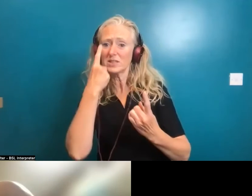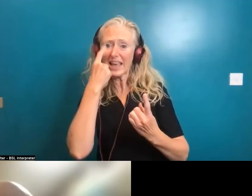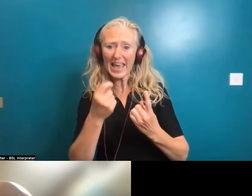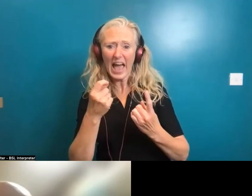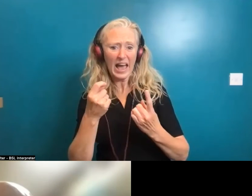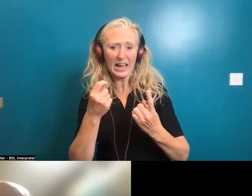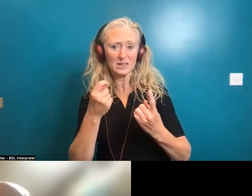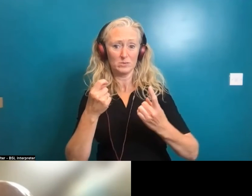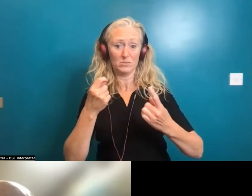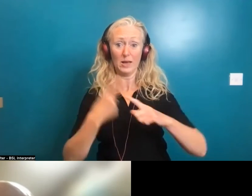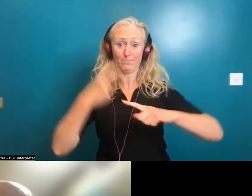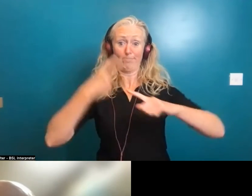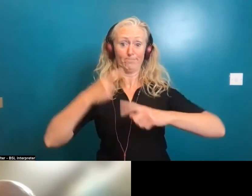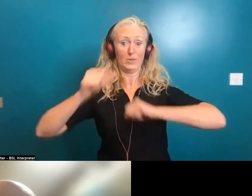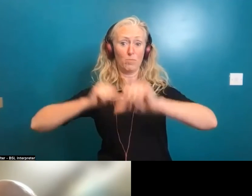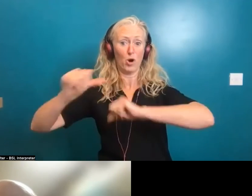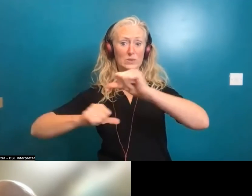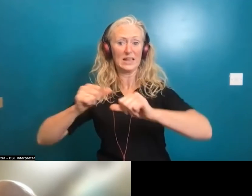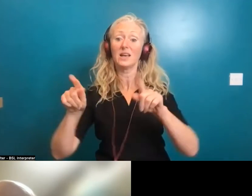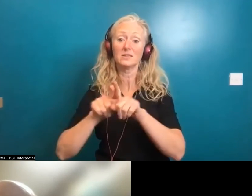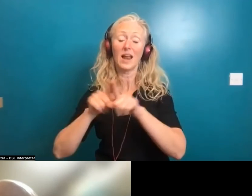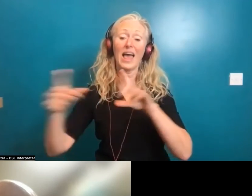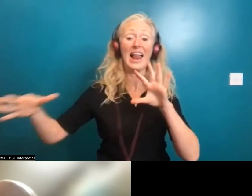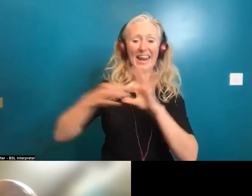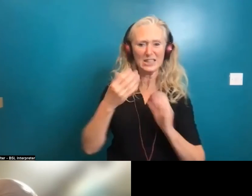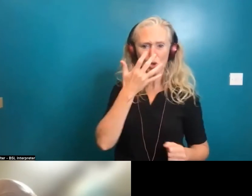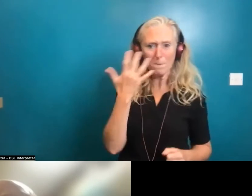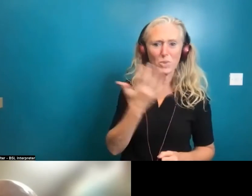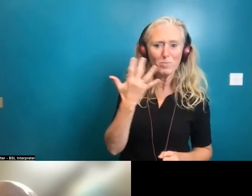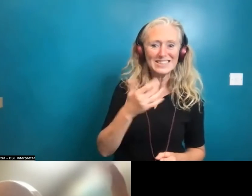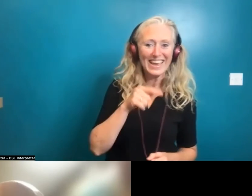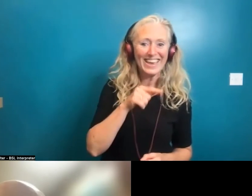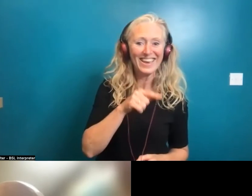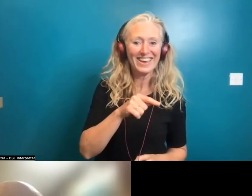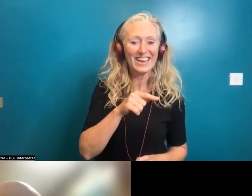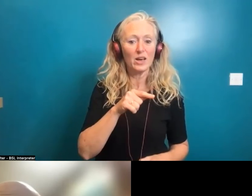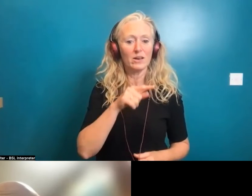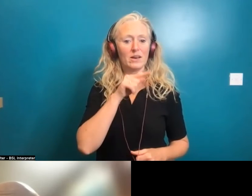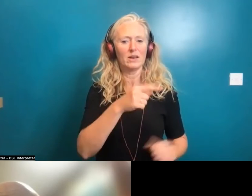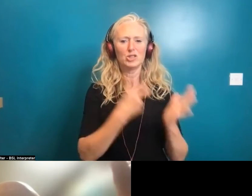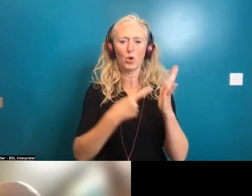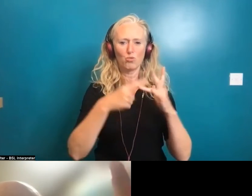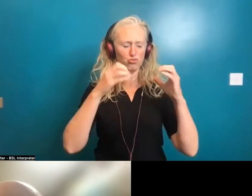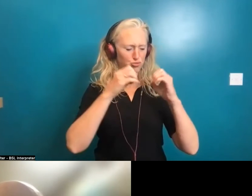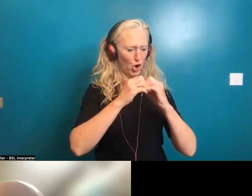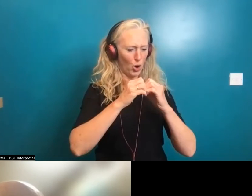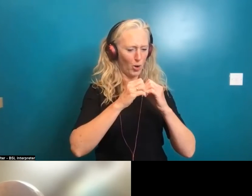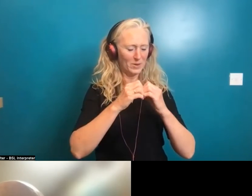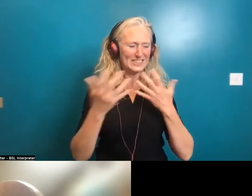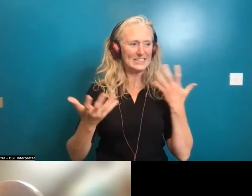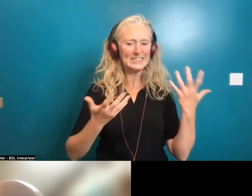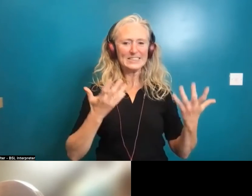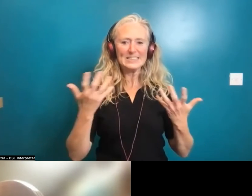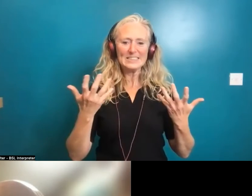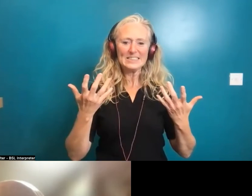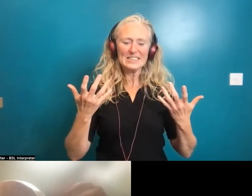Now, you asked this question when we were meeting up, and I thought I'd better go and have a quick read, because my sense is, and it is anecdotal,